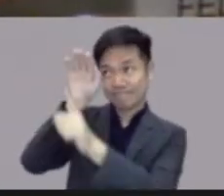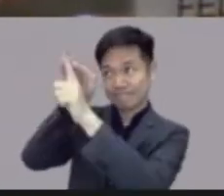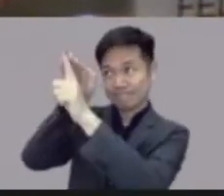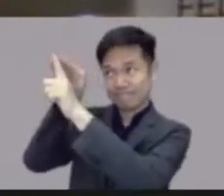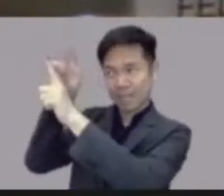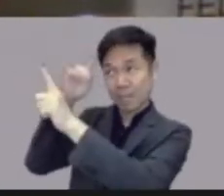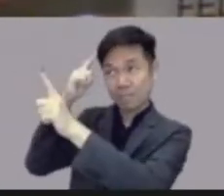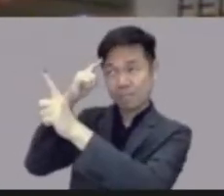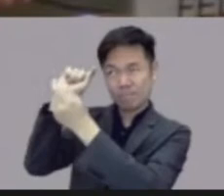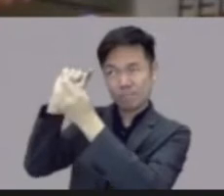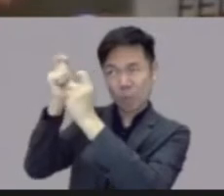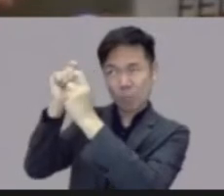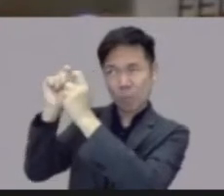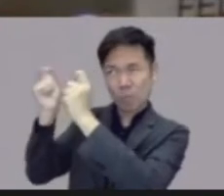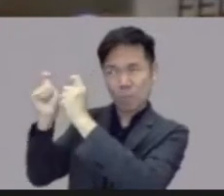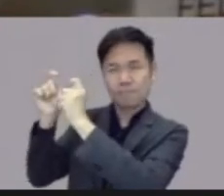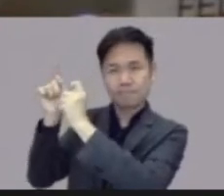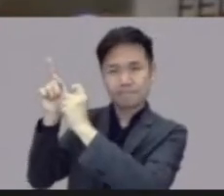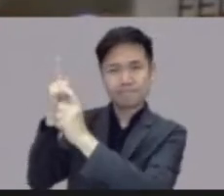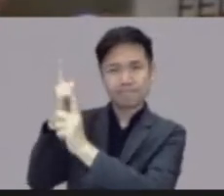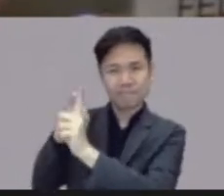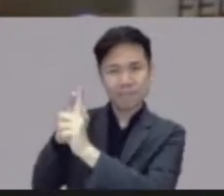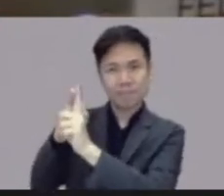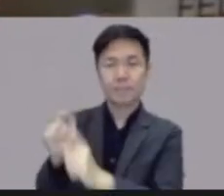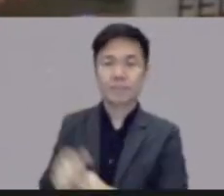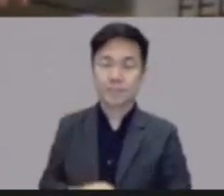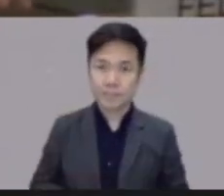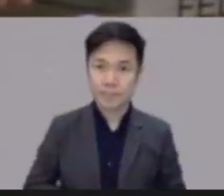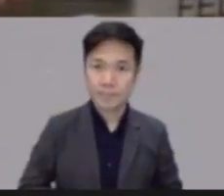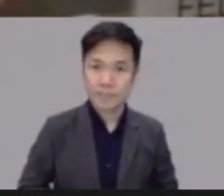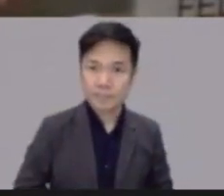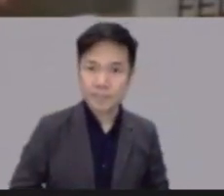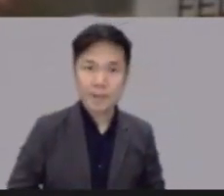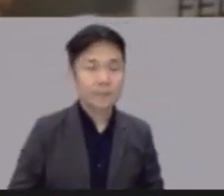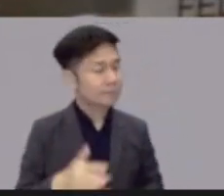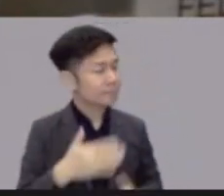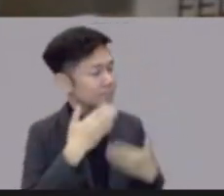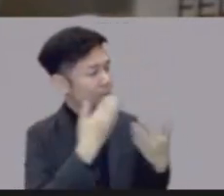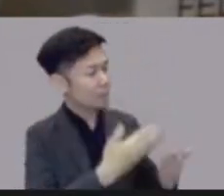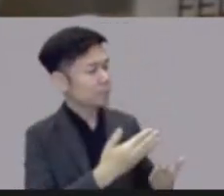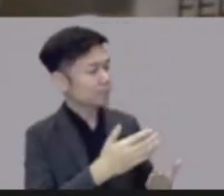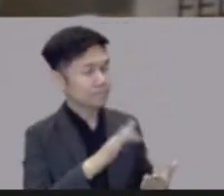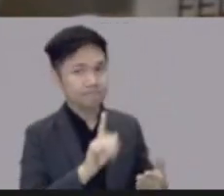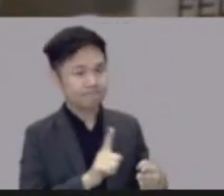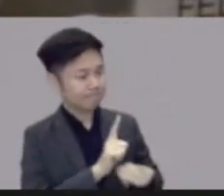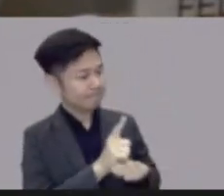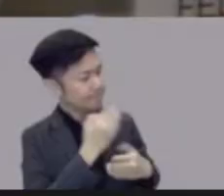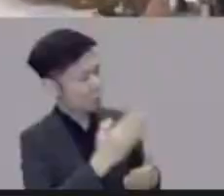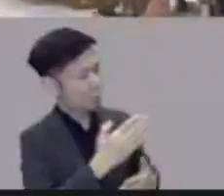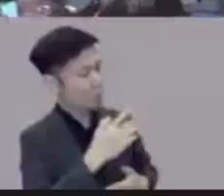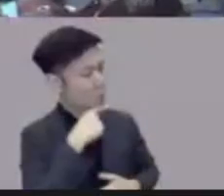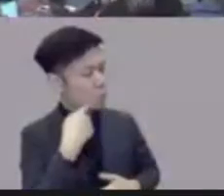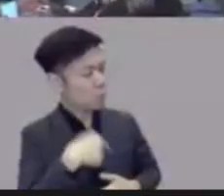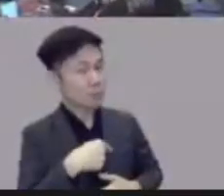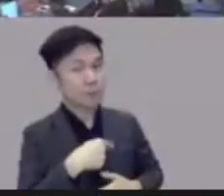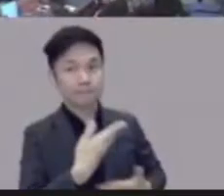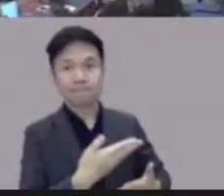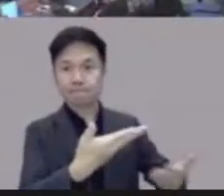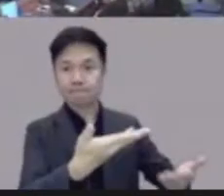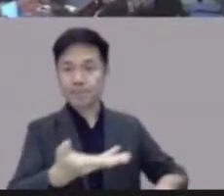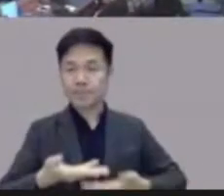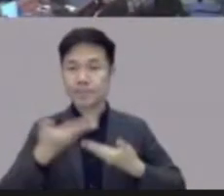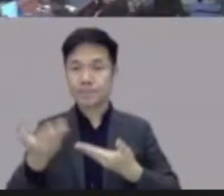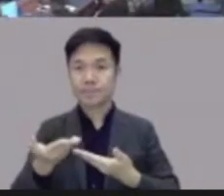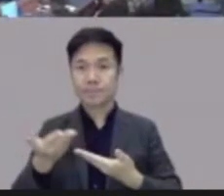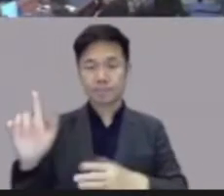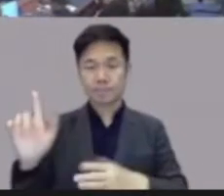I thank the distinguished delegate of the Russian Federation for his intervention may I now give the floor to the distinction delegate